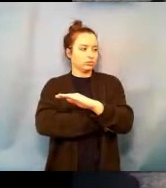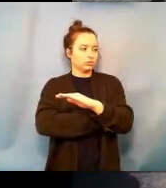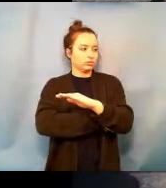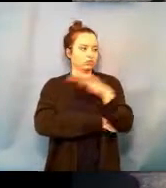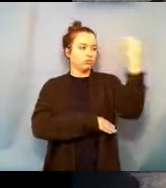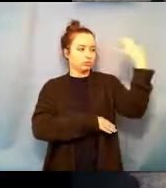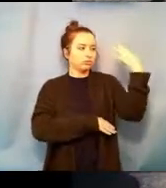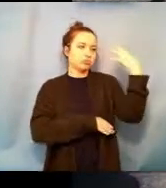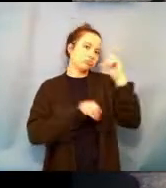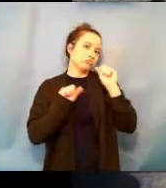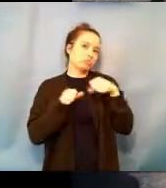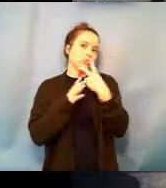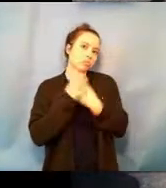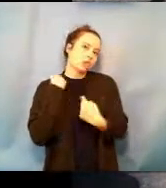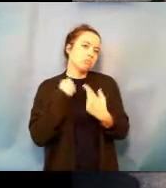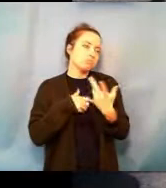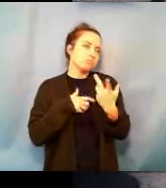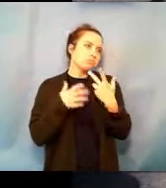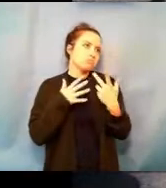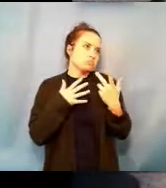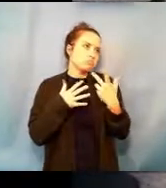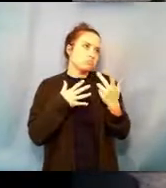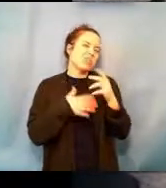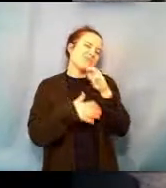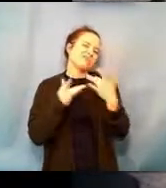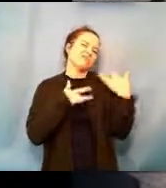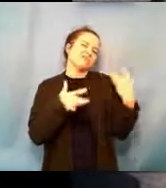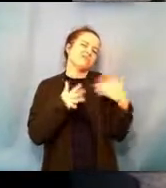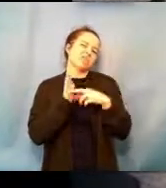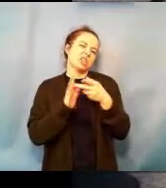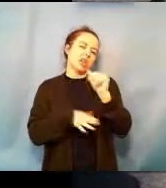lunch? Yeah, most of the time he's AM.